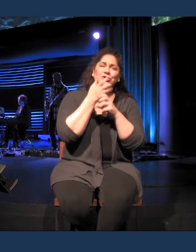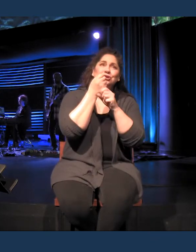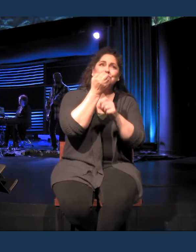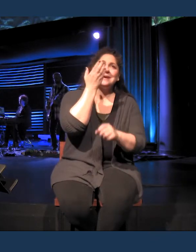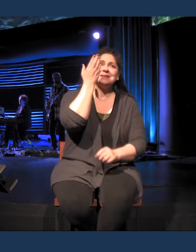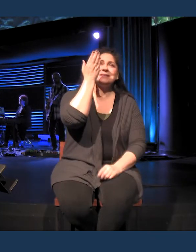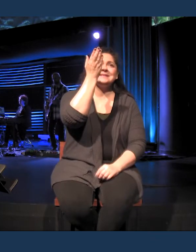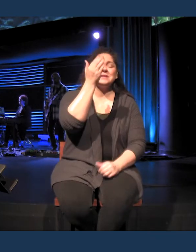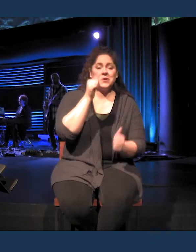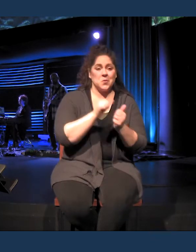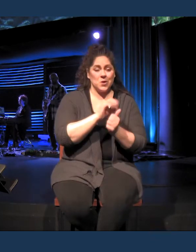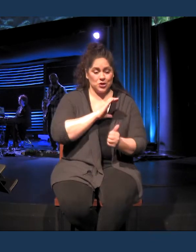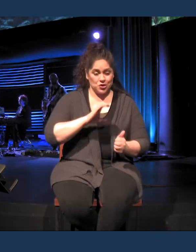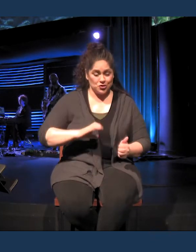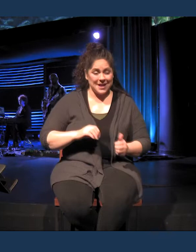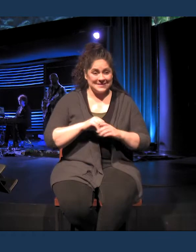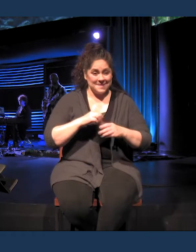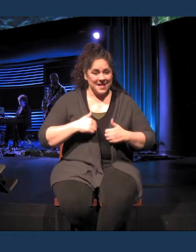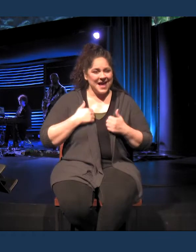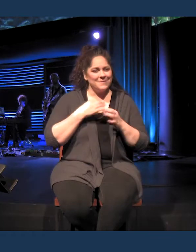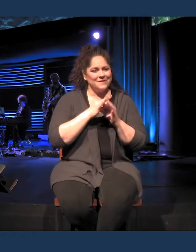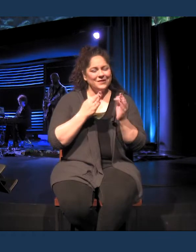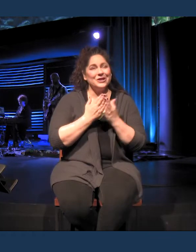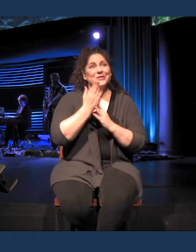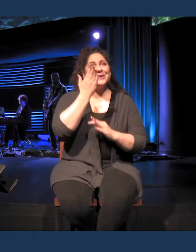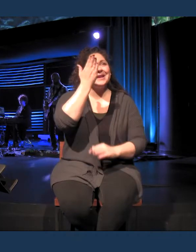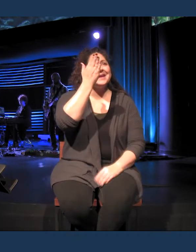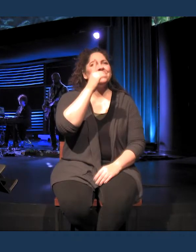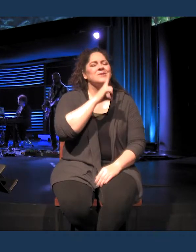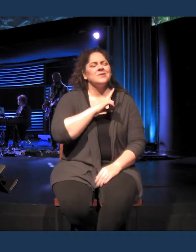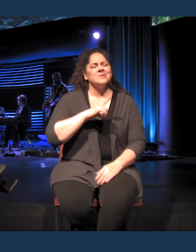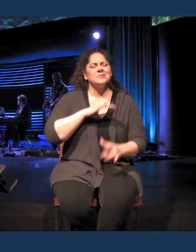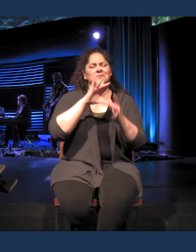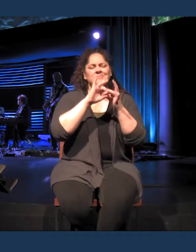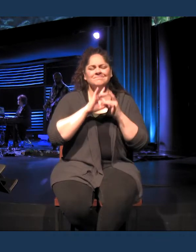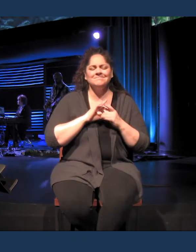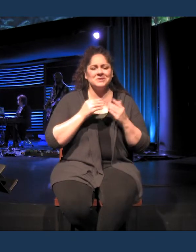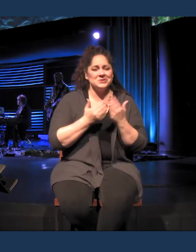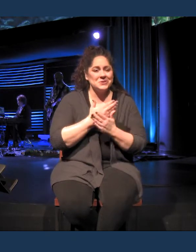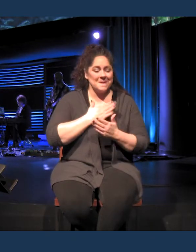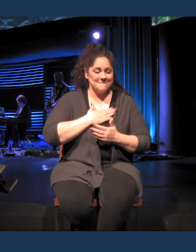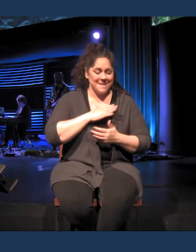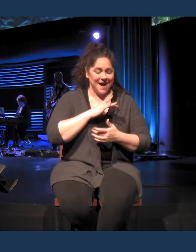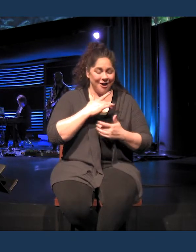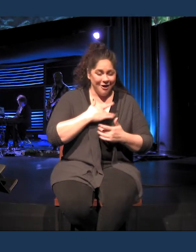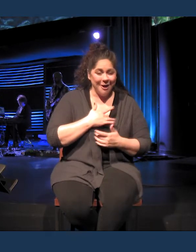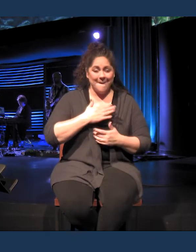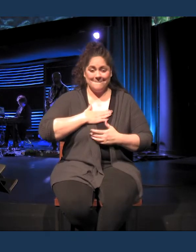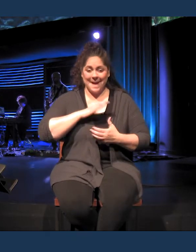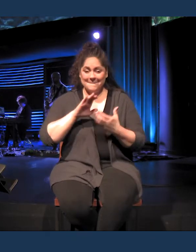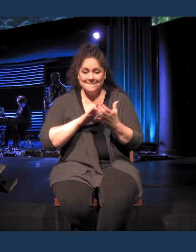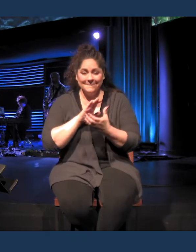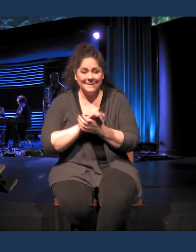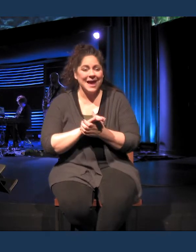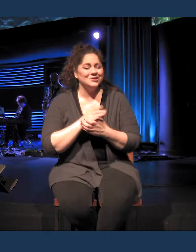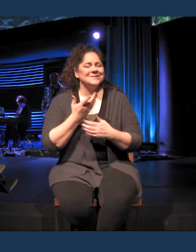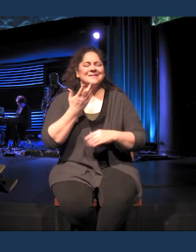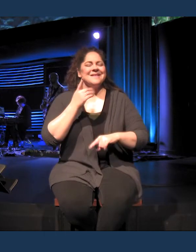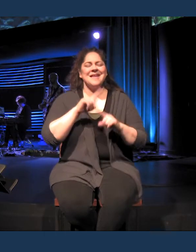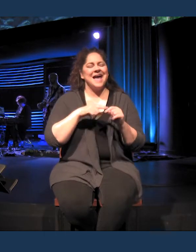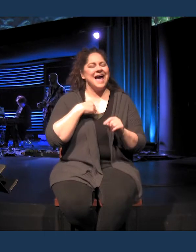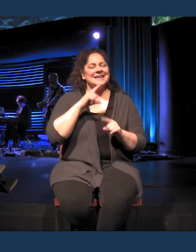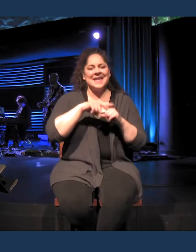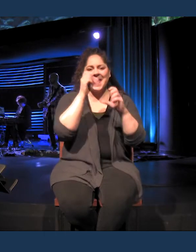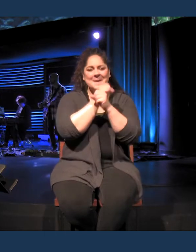my life, I am free through him. The Lord has restored my heart, my marriage, and my family to something beyond what I could ever have dreamed of.